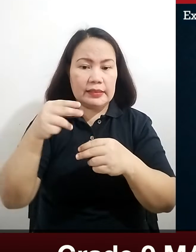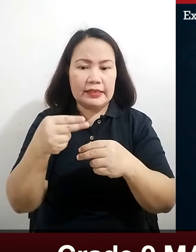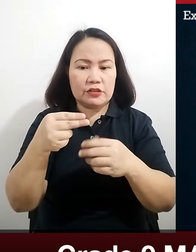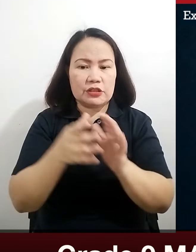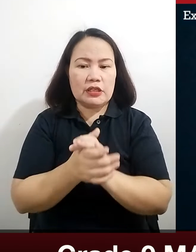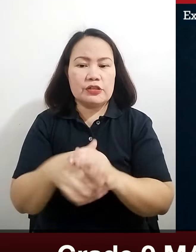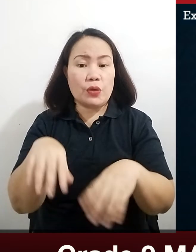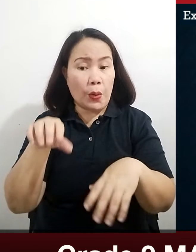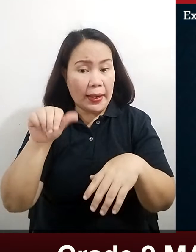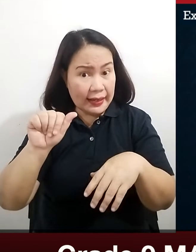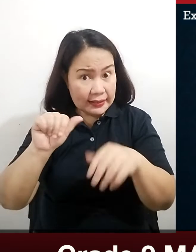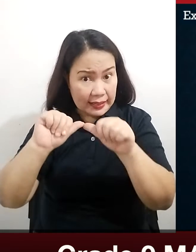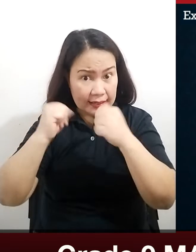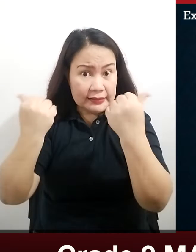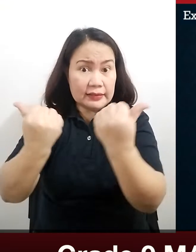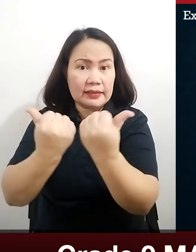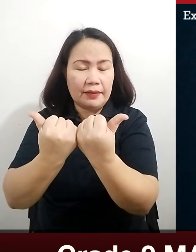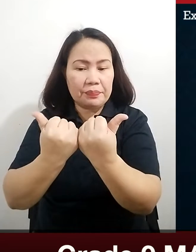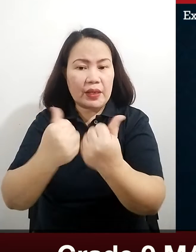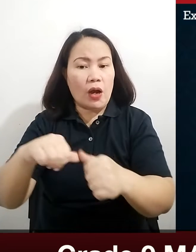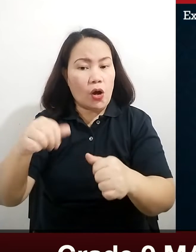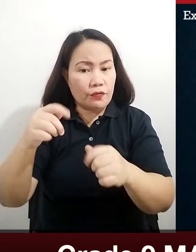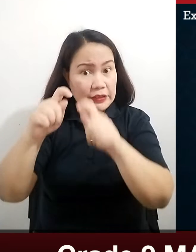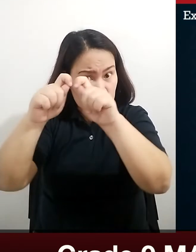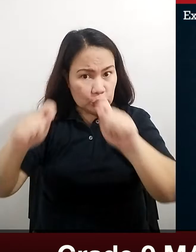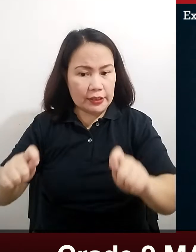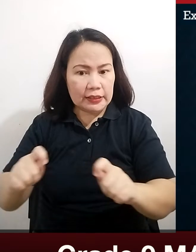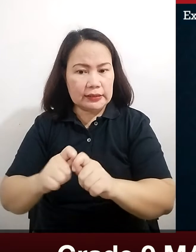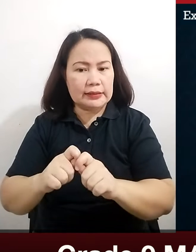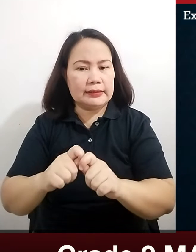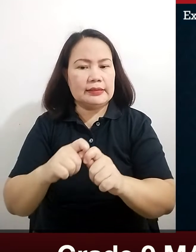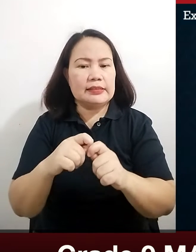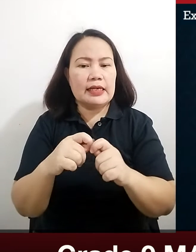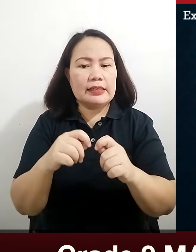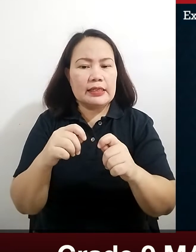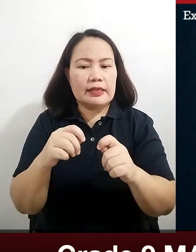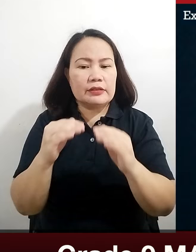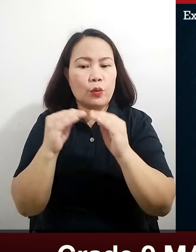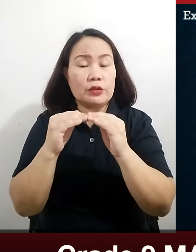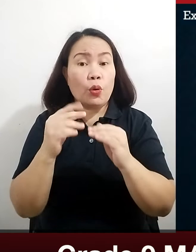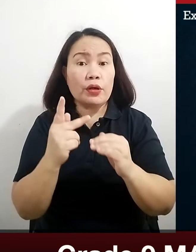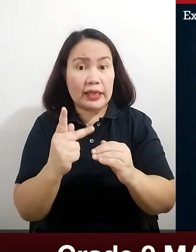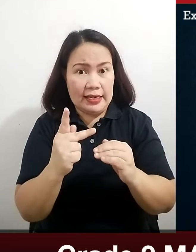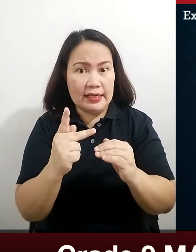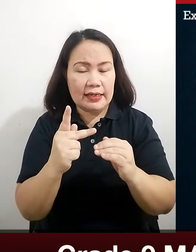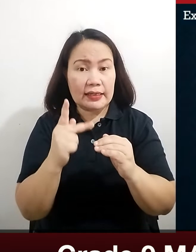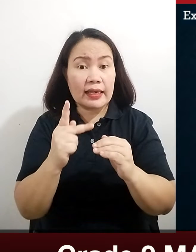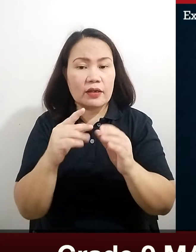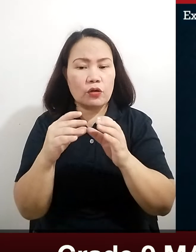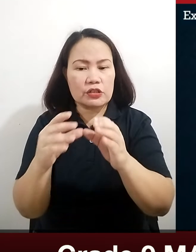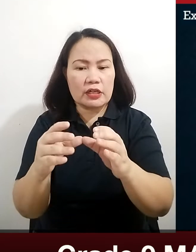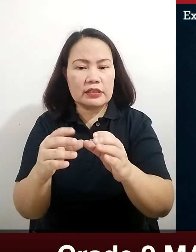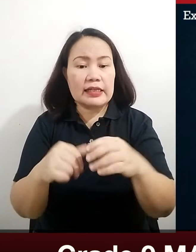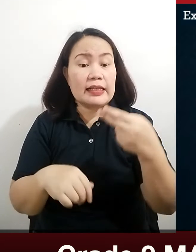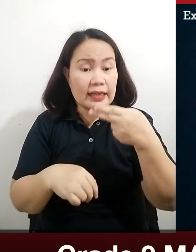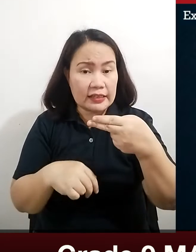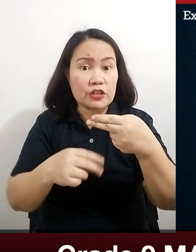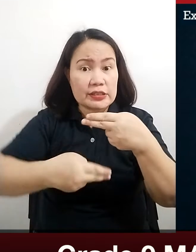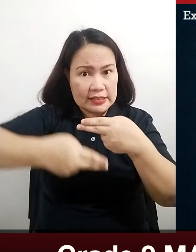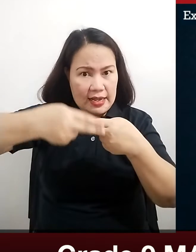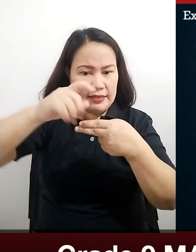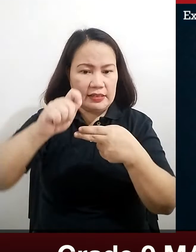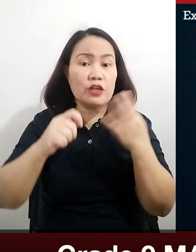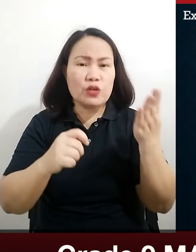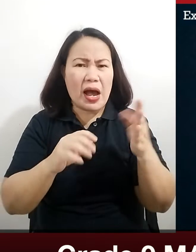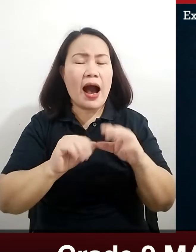to KH, where K is equal to A over H. So, ganyan natin i-translate into equation, yung mga